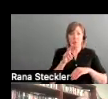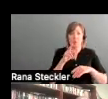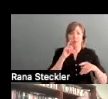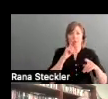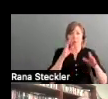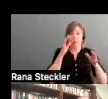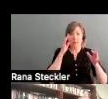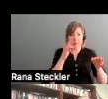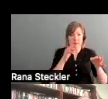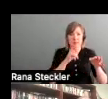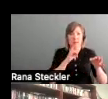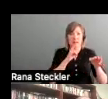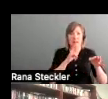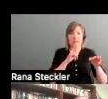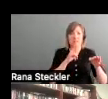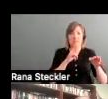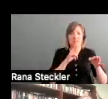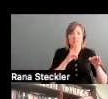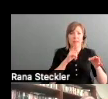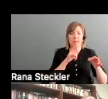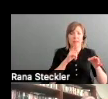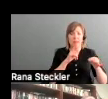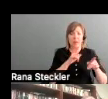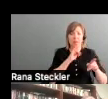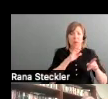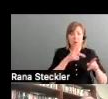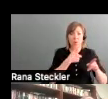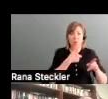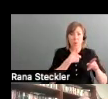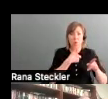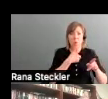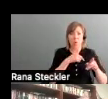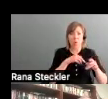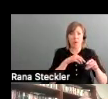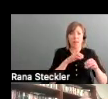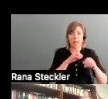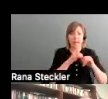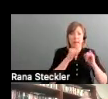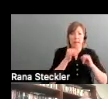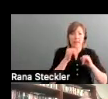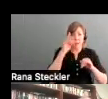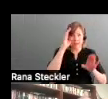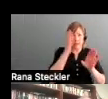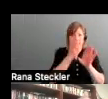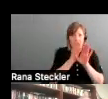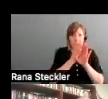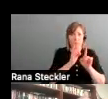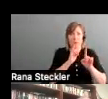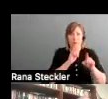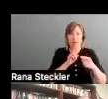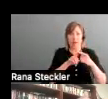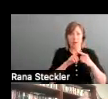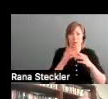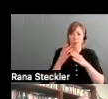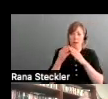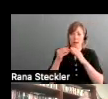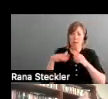race plays no fundamental role in an individual's psychical response to external